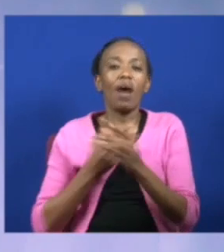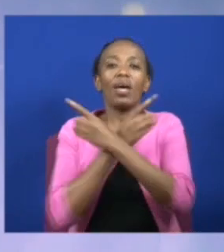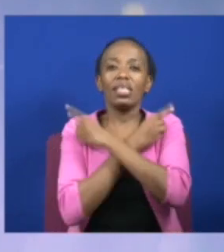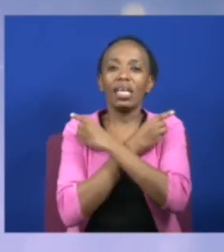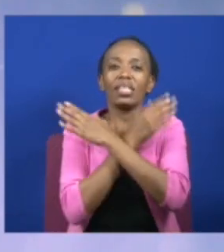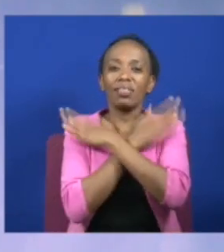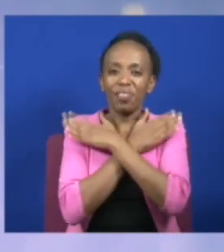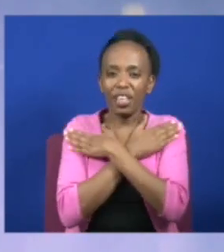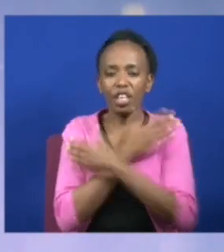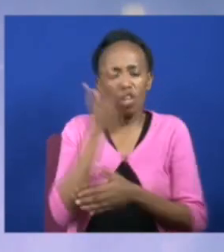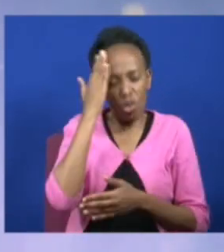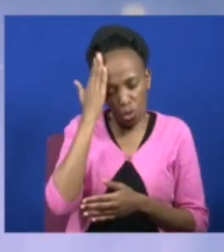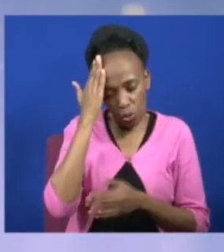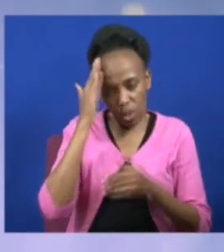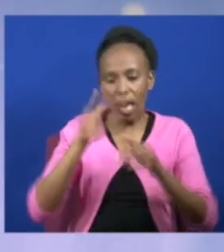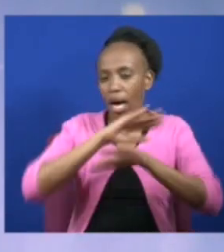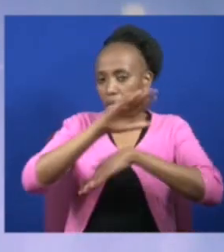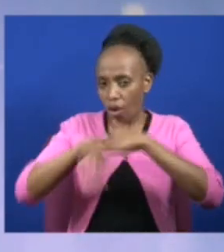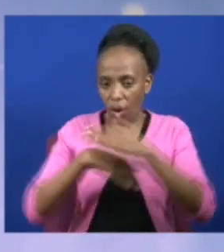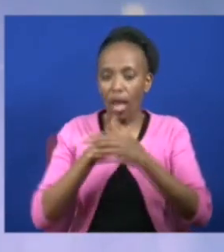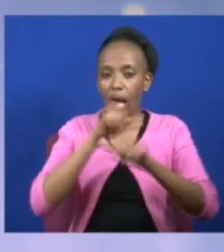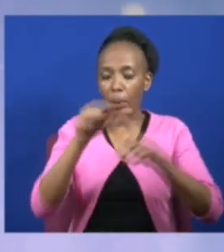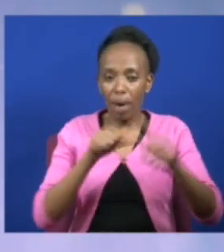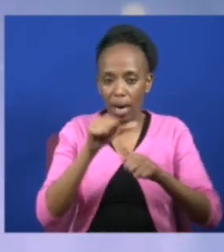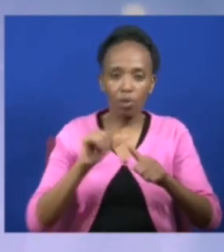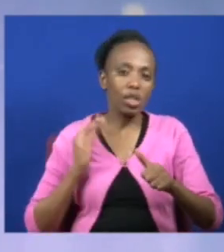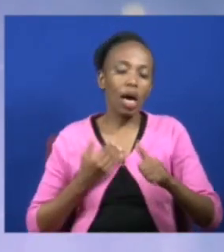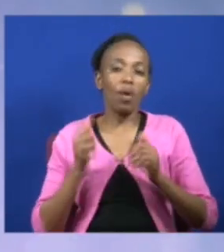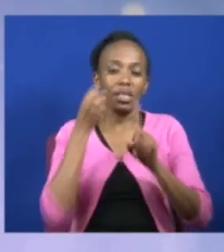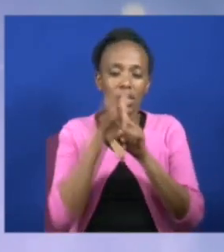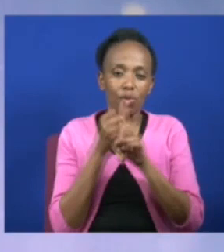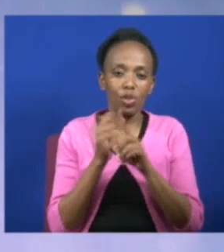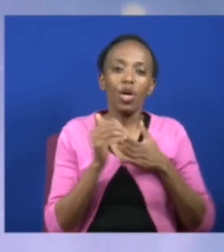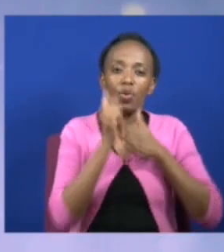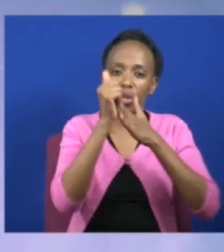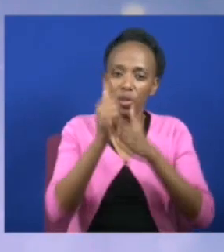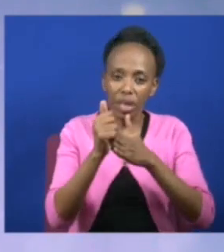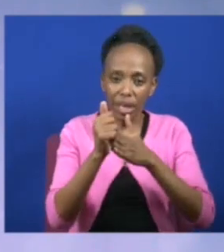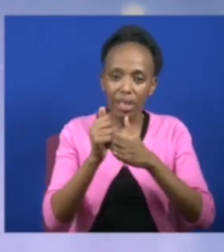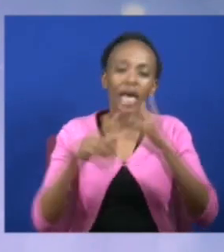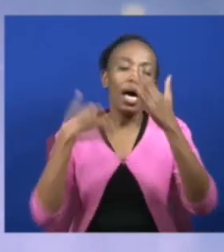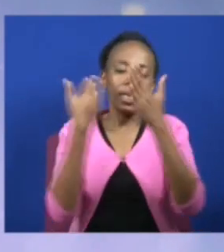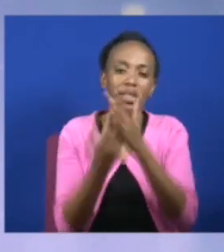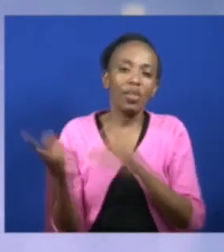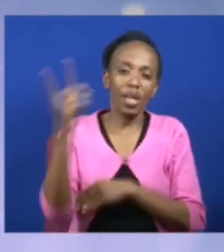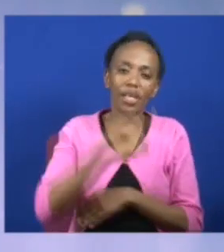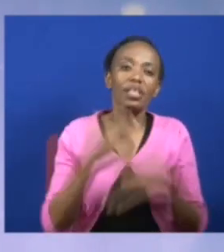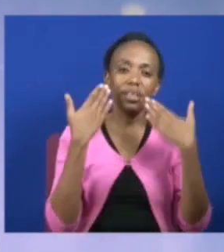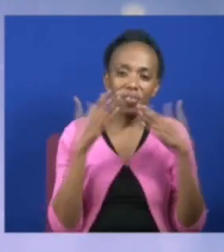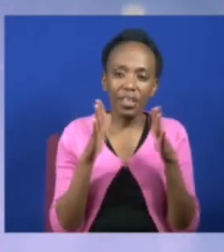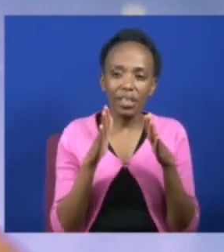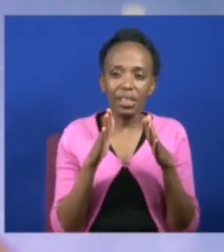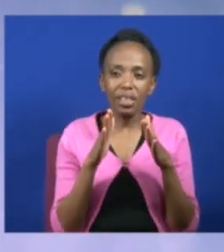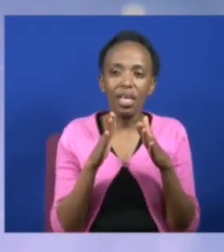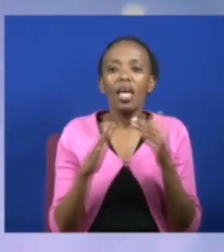dearest friend, knows all about our struggles, and he will guide till the day is done.